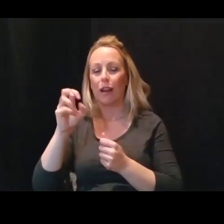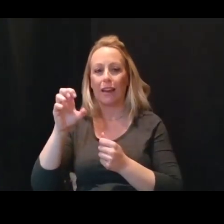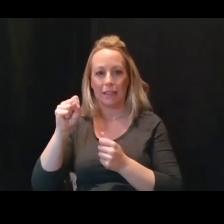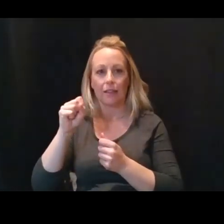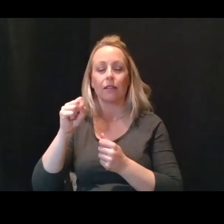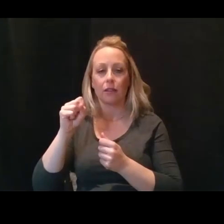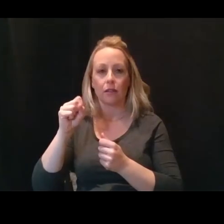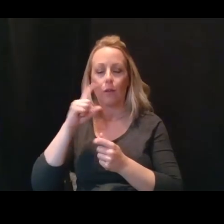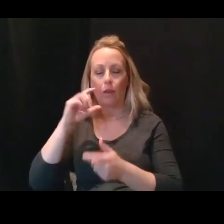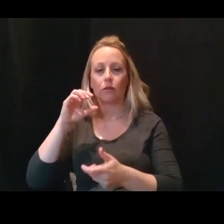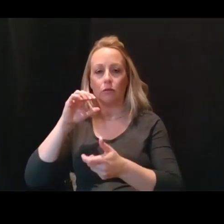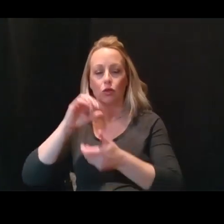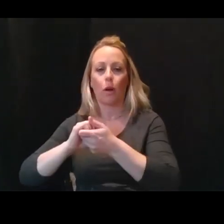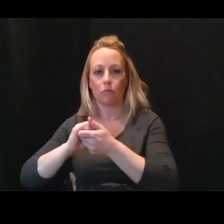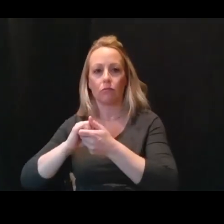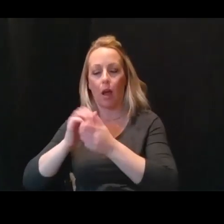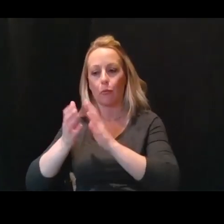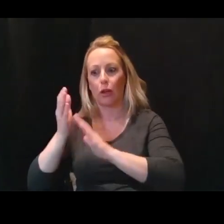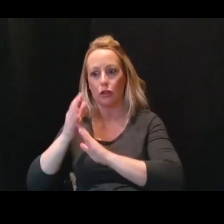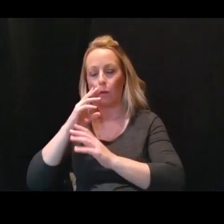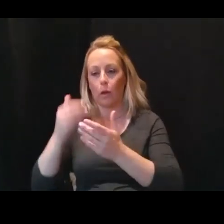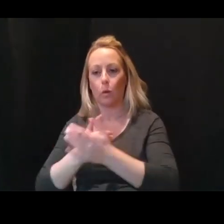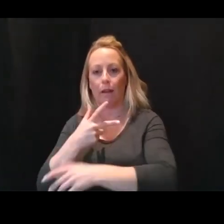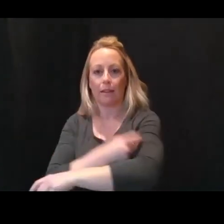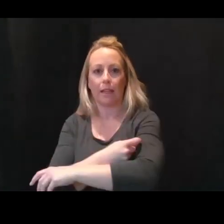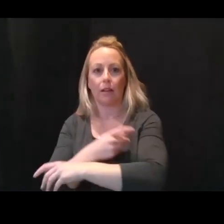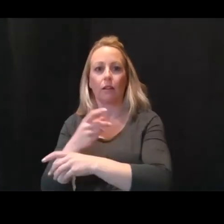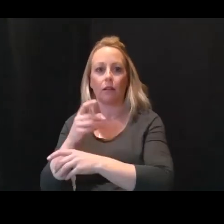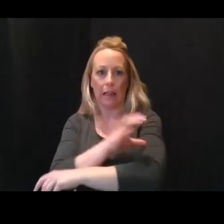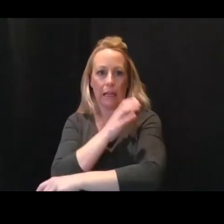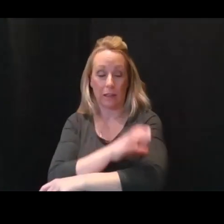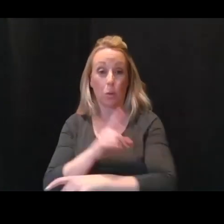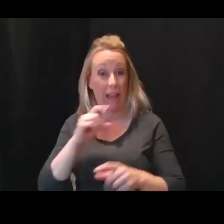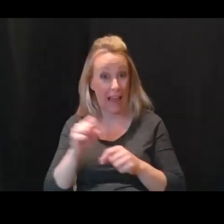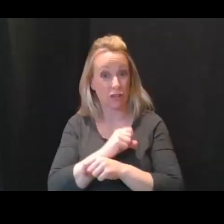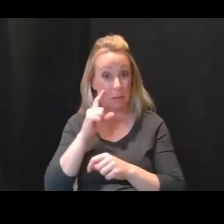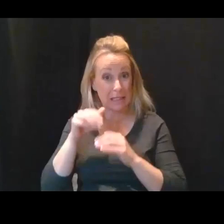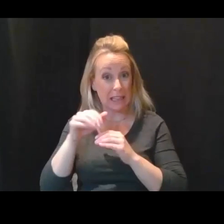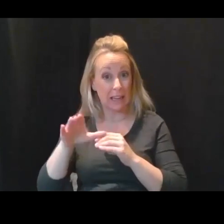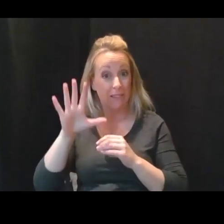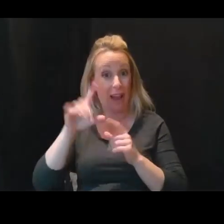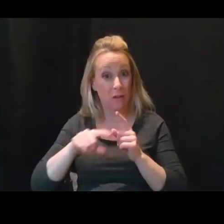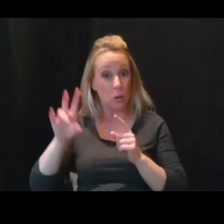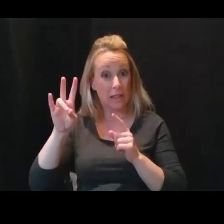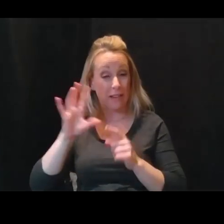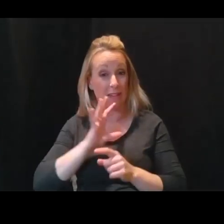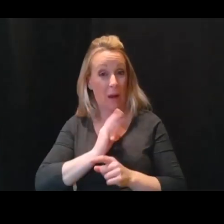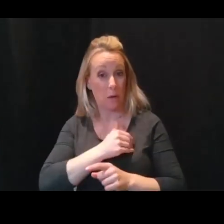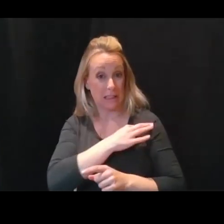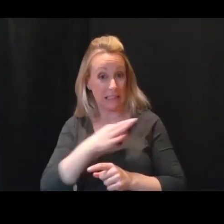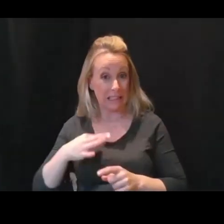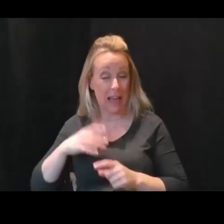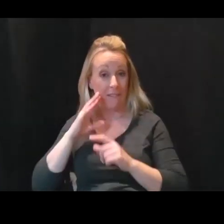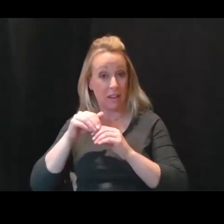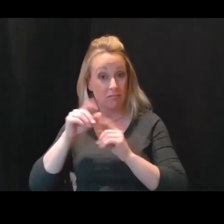joint operation to do vaccine clinics. We've actually been sending 5 to 7 of our staff members to those clinics